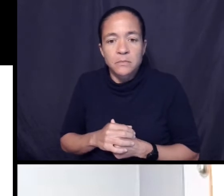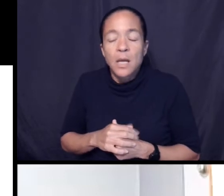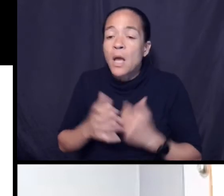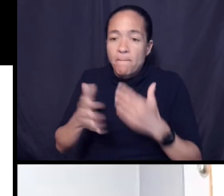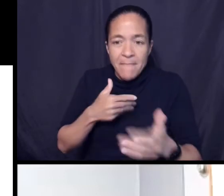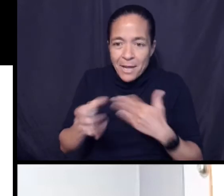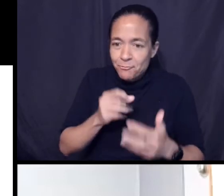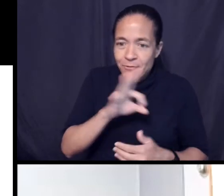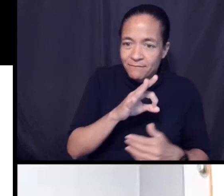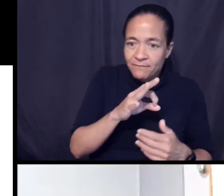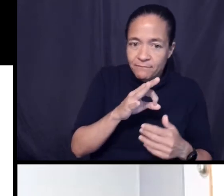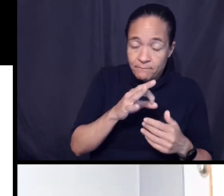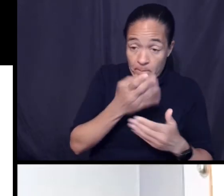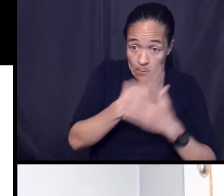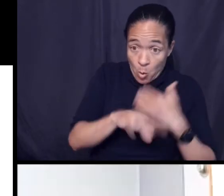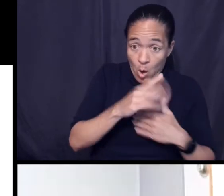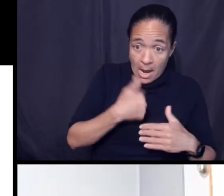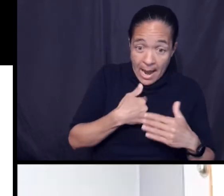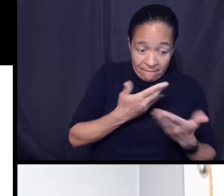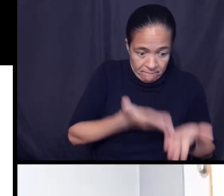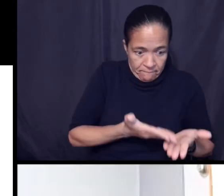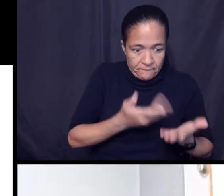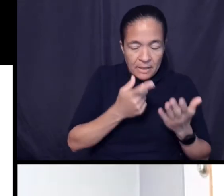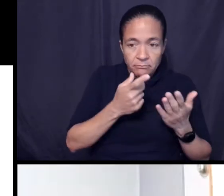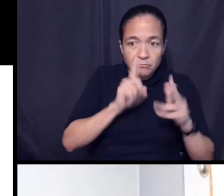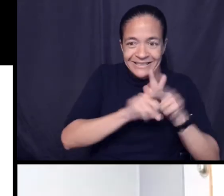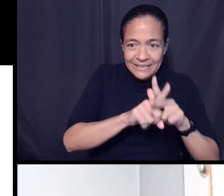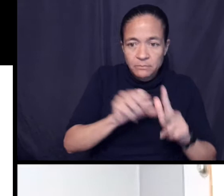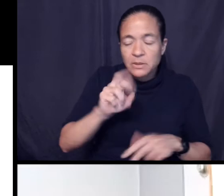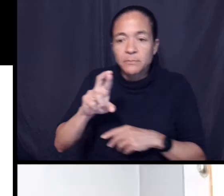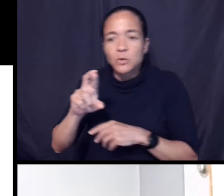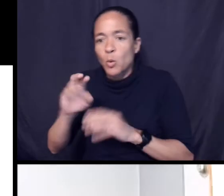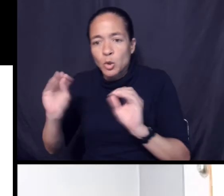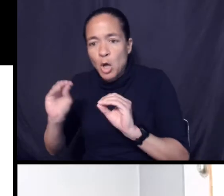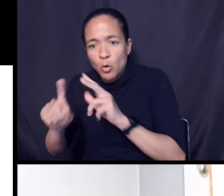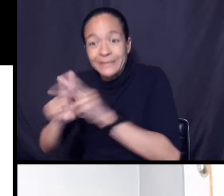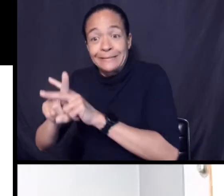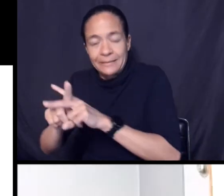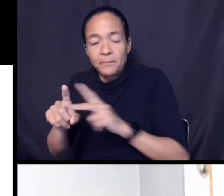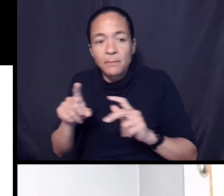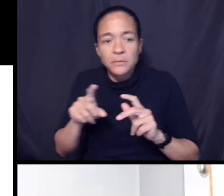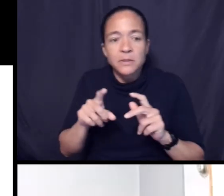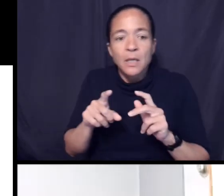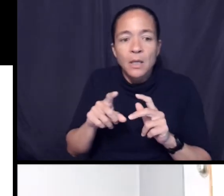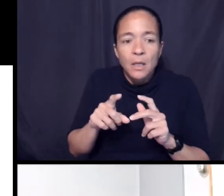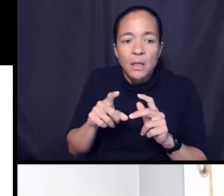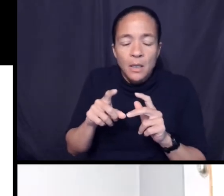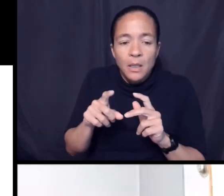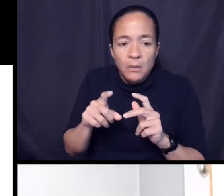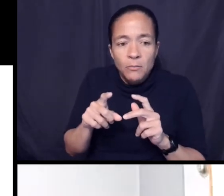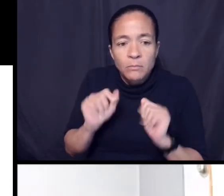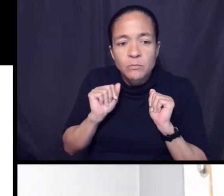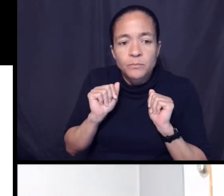symptomatic or they stay asymptomatic or they're symptomatic, will show some signs of neurological involvement when they're seen at follow-up.